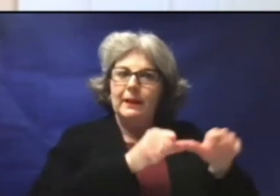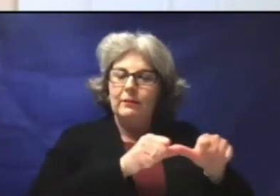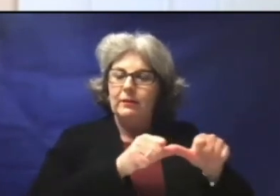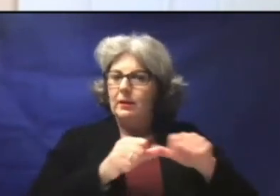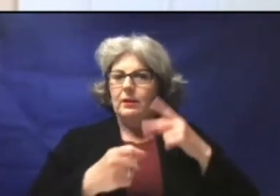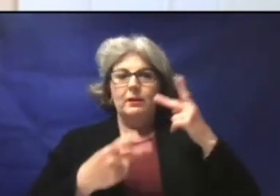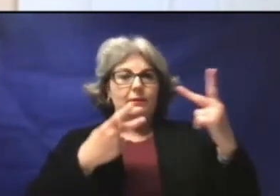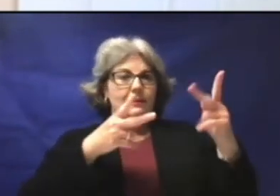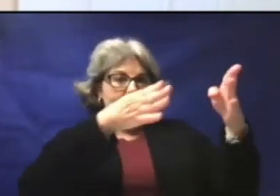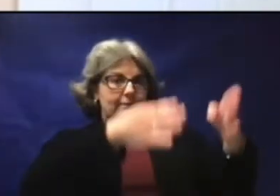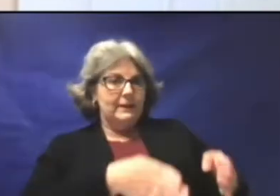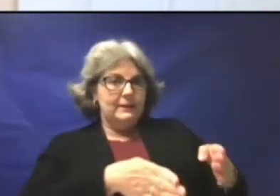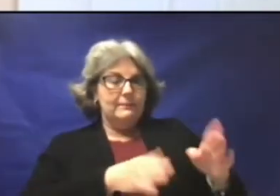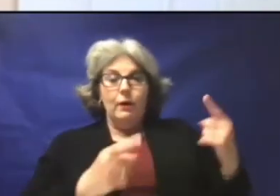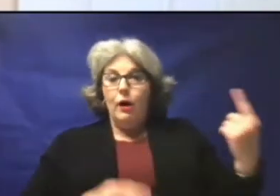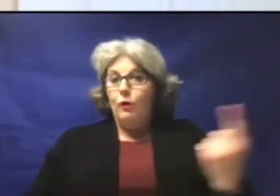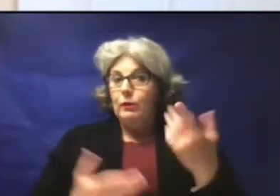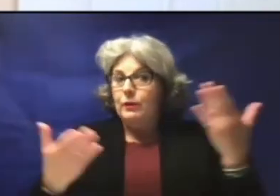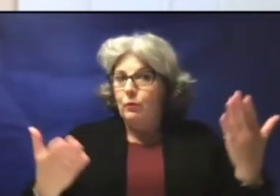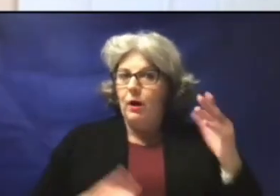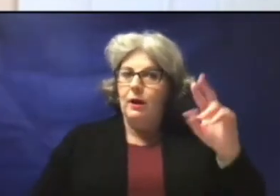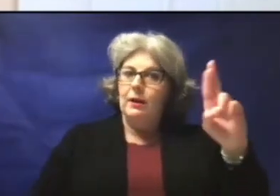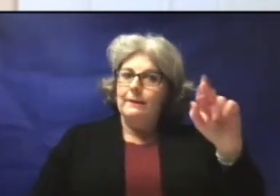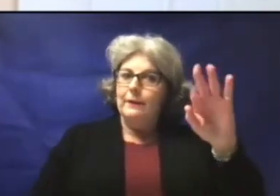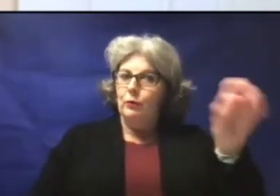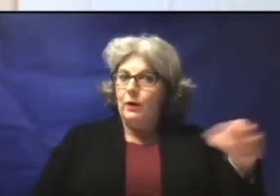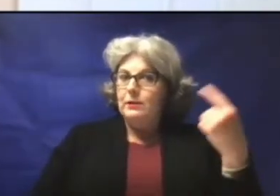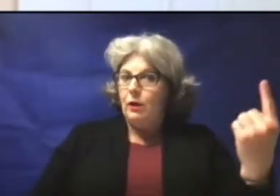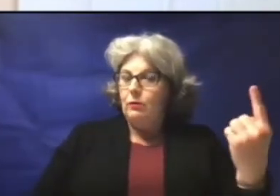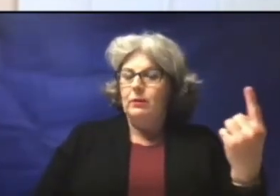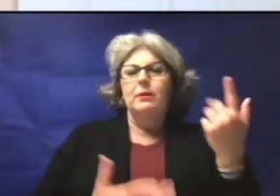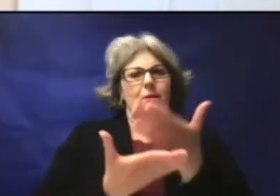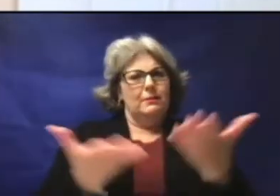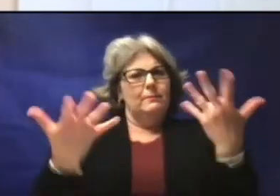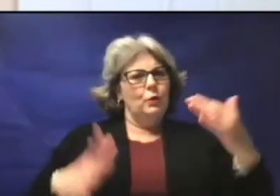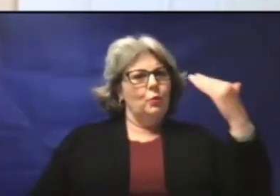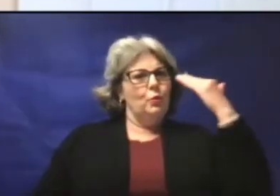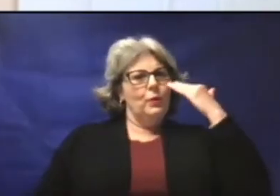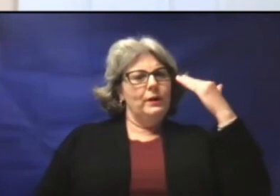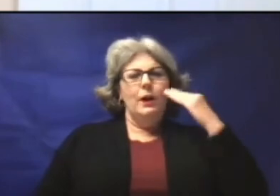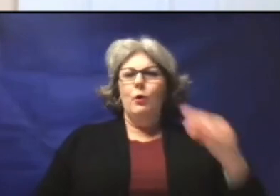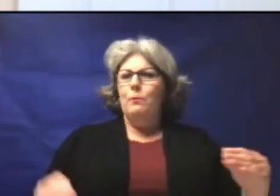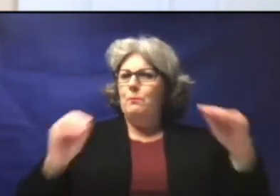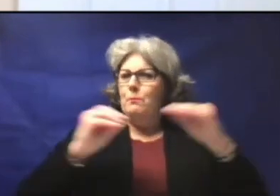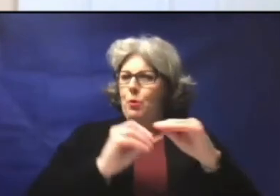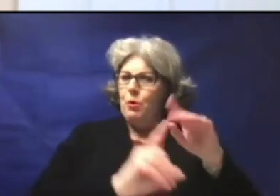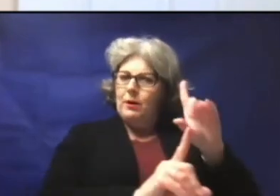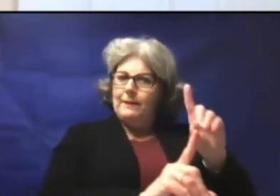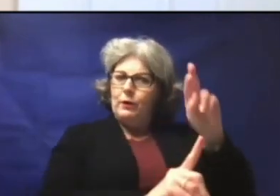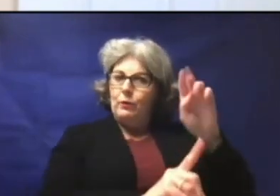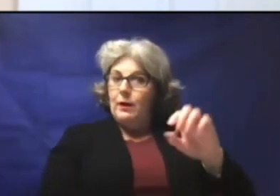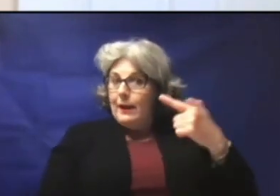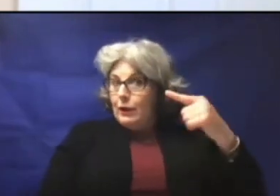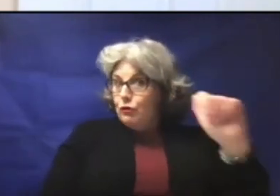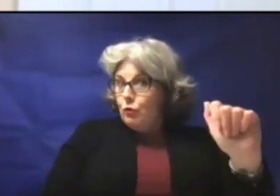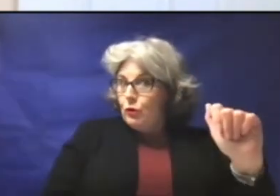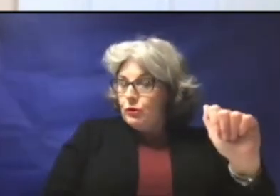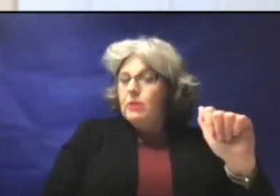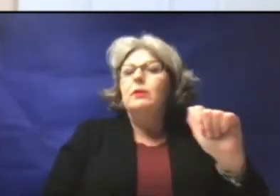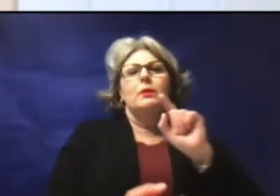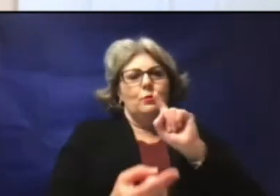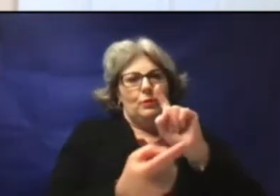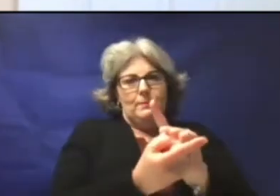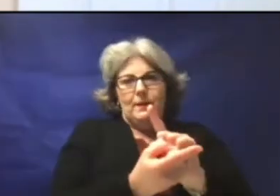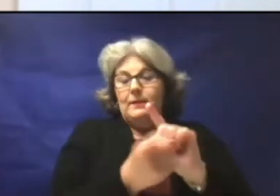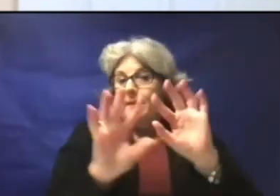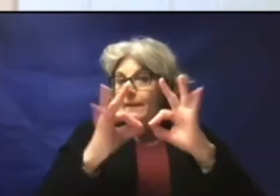viewed the victims as nothing more than their race. But we know they were so much more. In fact, in Georgia, we met with the